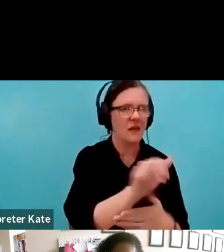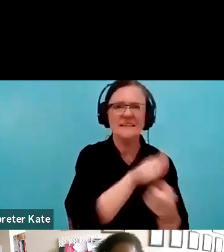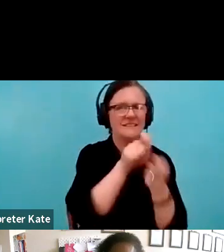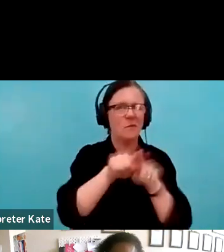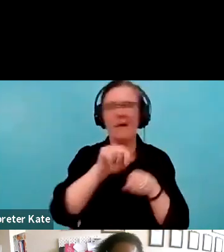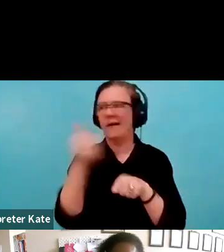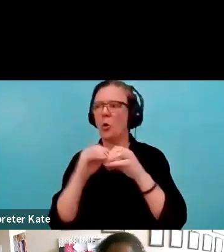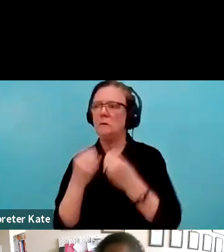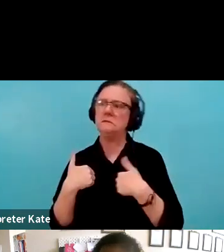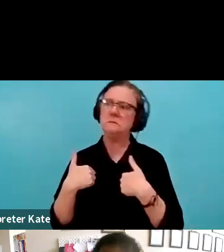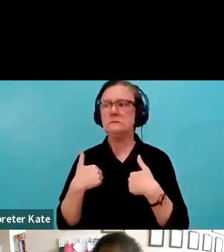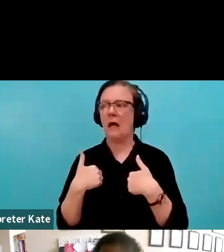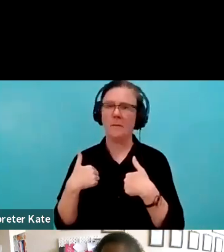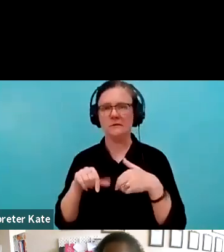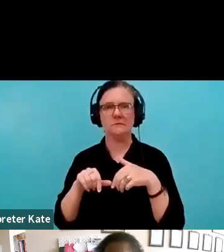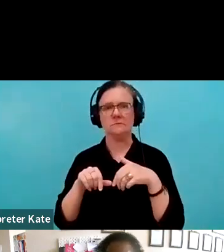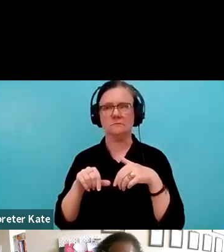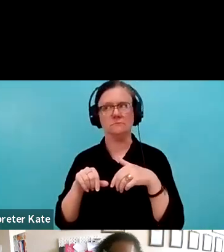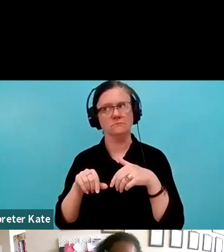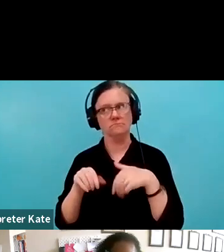said earlier, push my way through the door. But